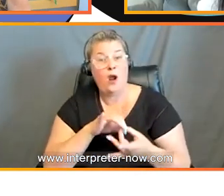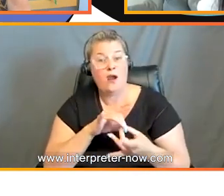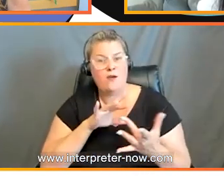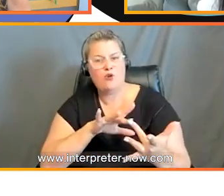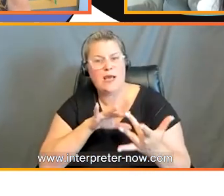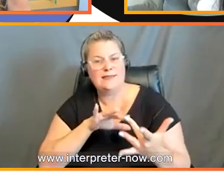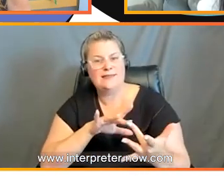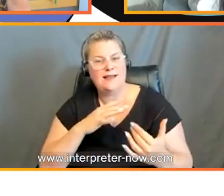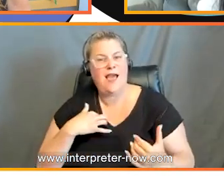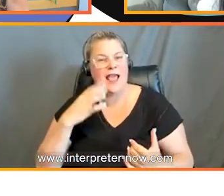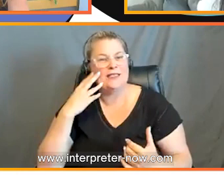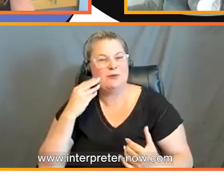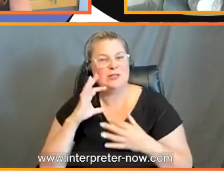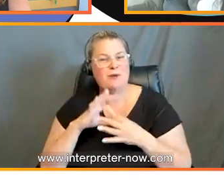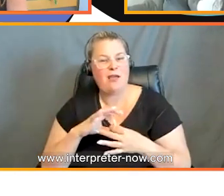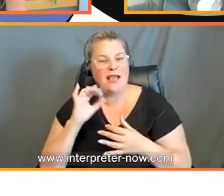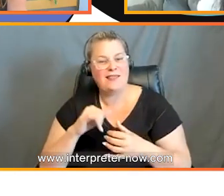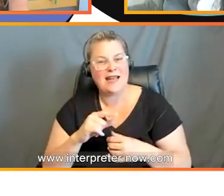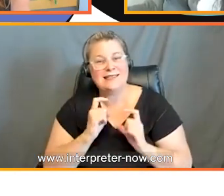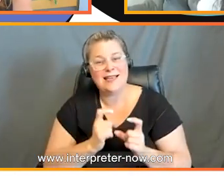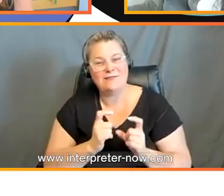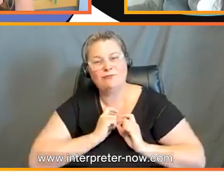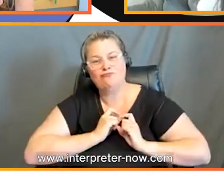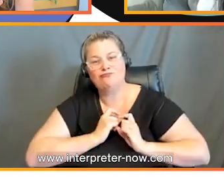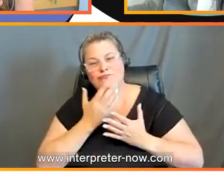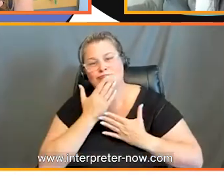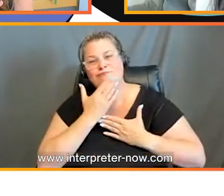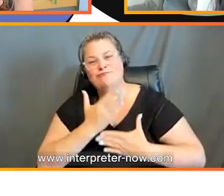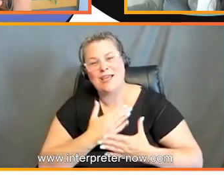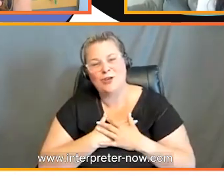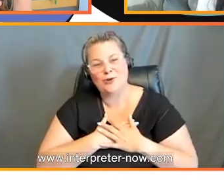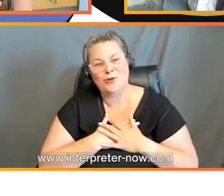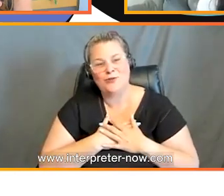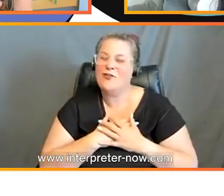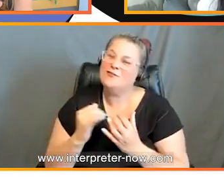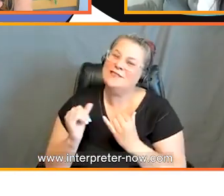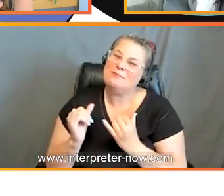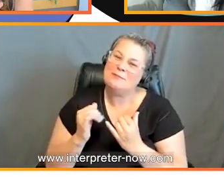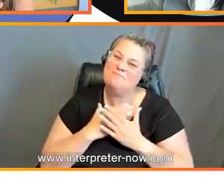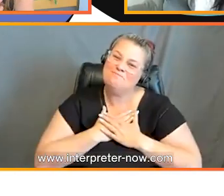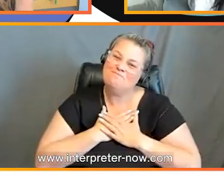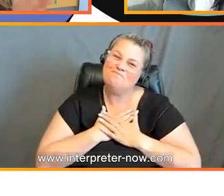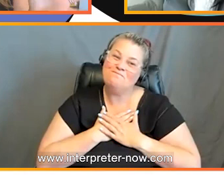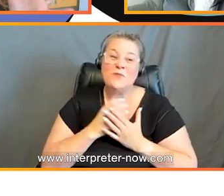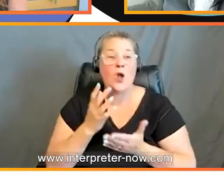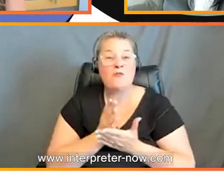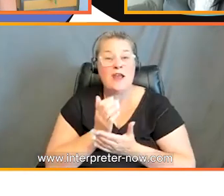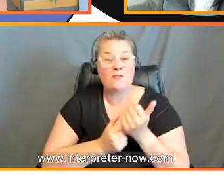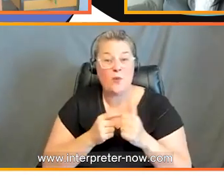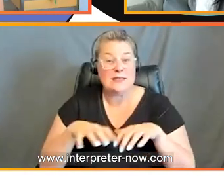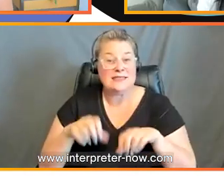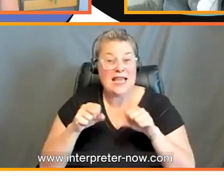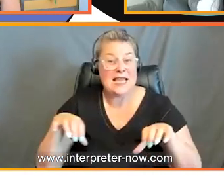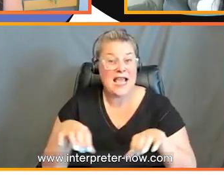presence, I experienced belonging, and that is a gift. So thank you. Likewise. All right, everyone,